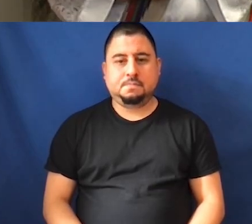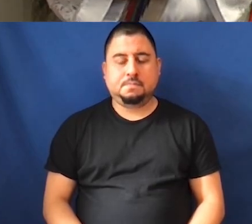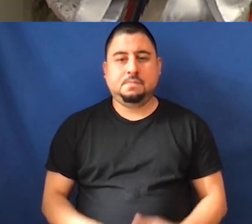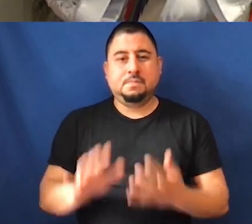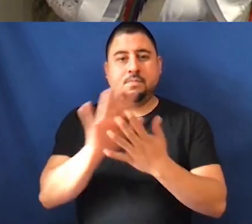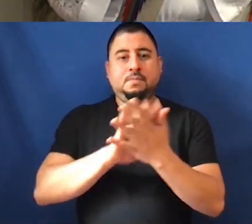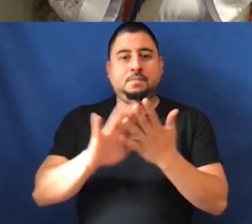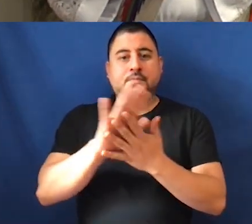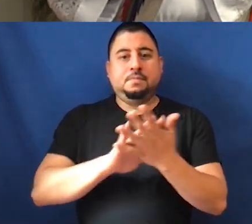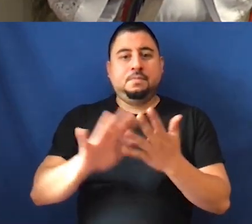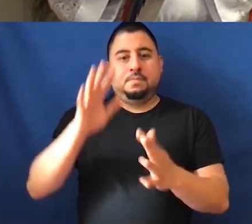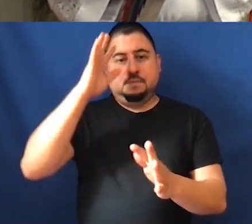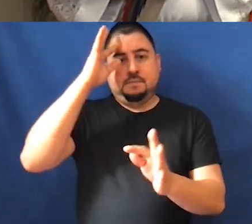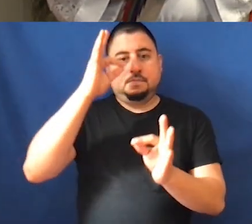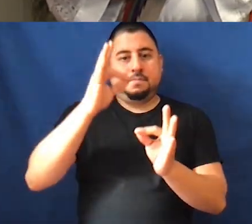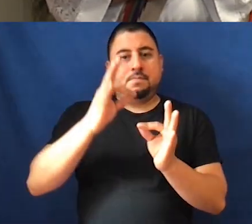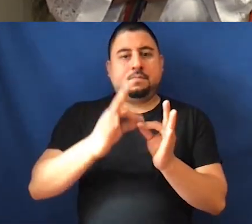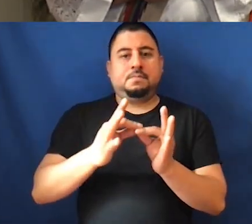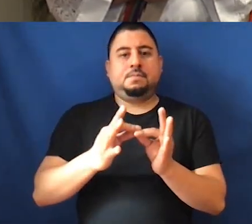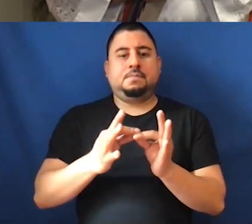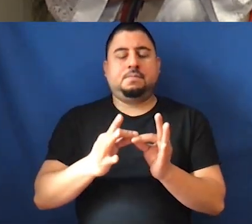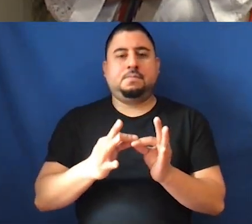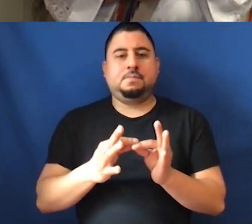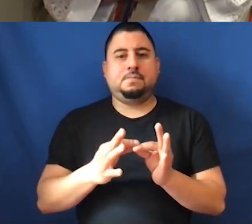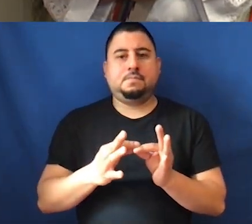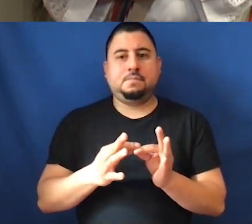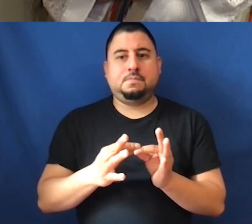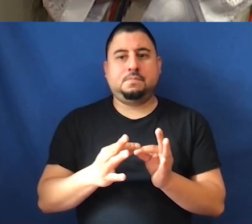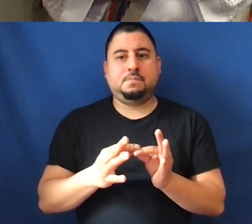The mystery of faith.